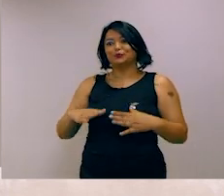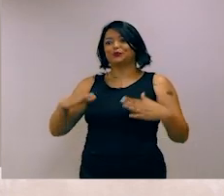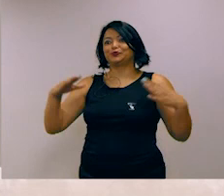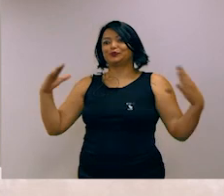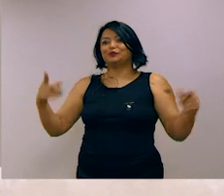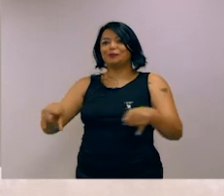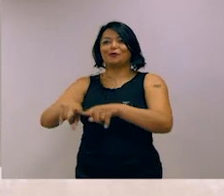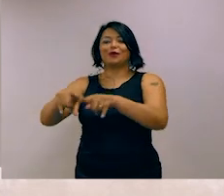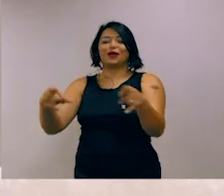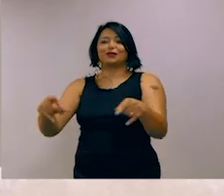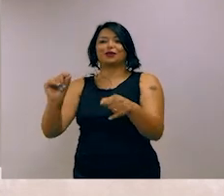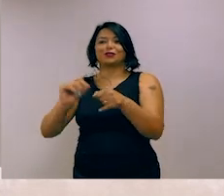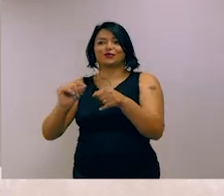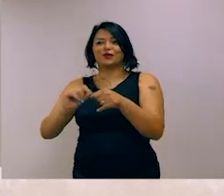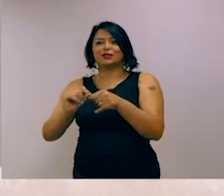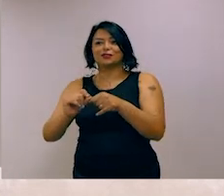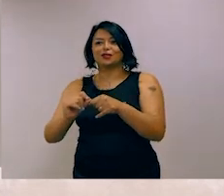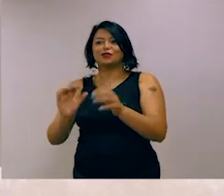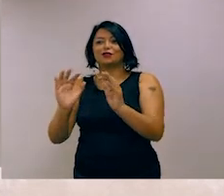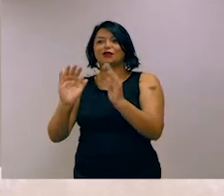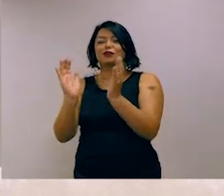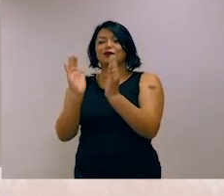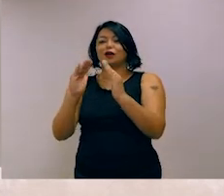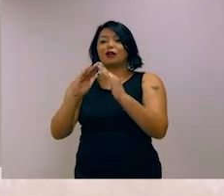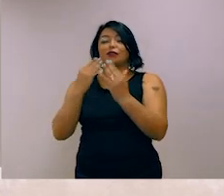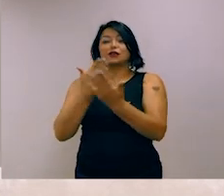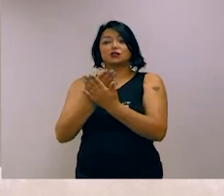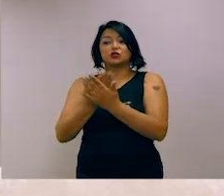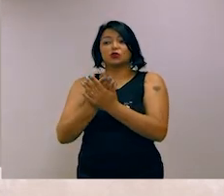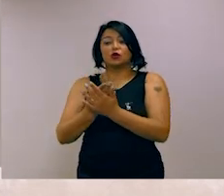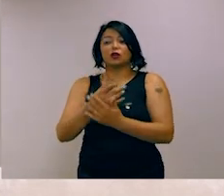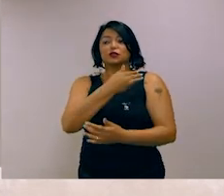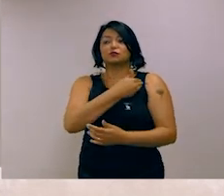US public schools when they ban